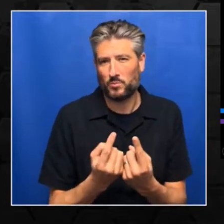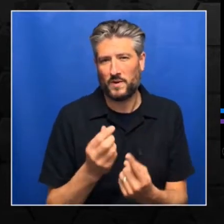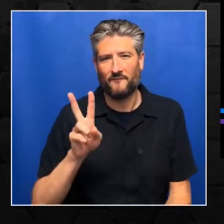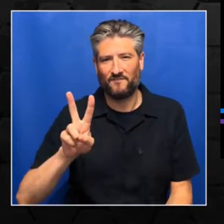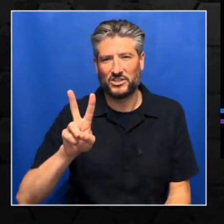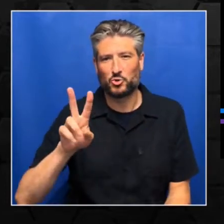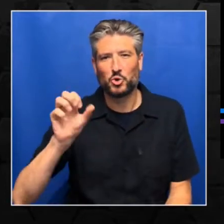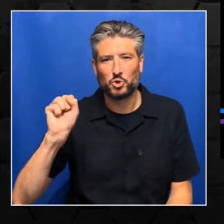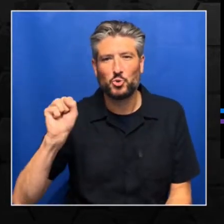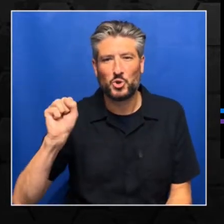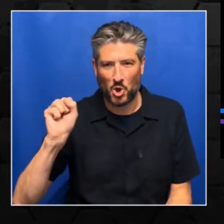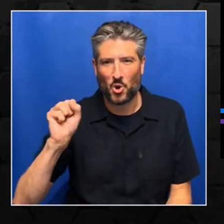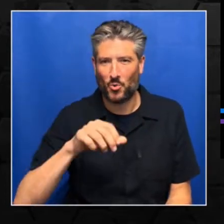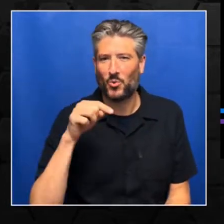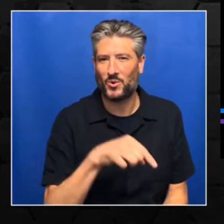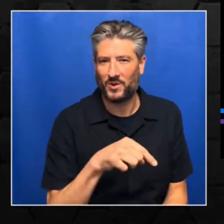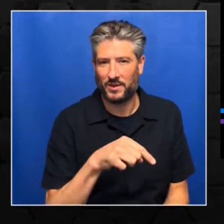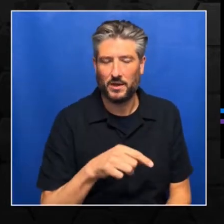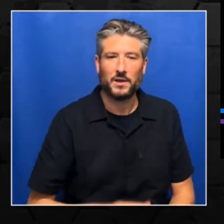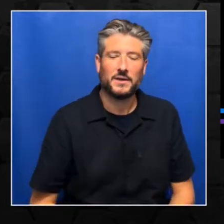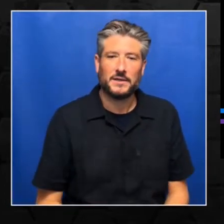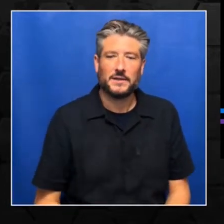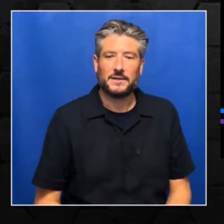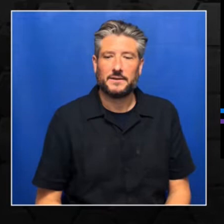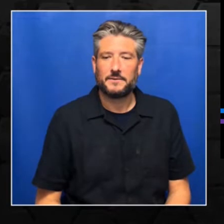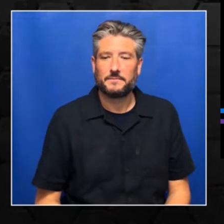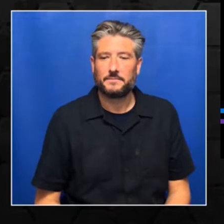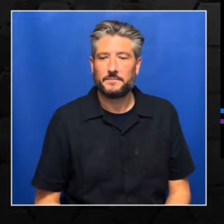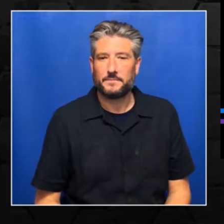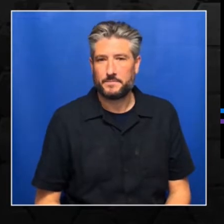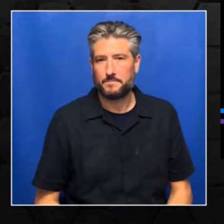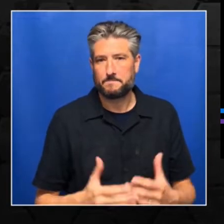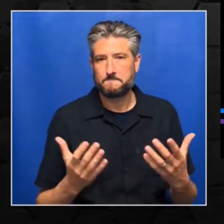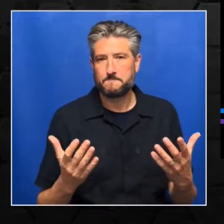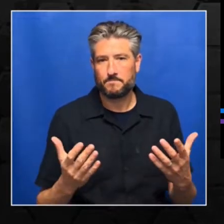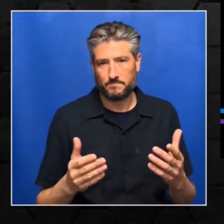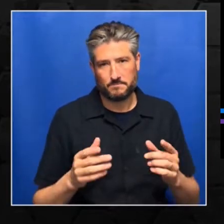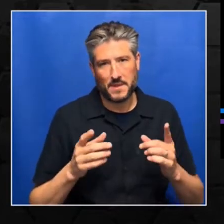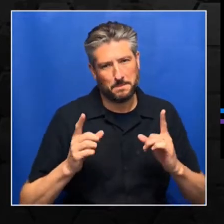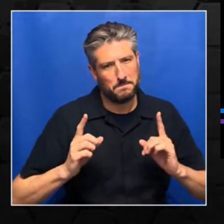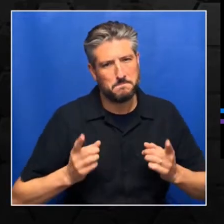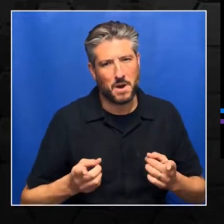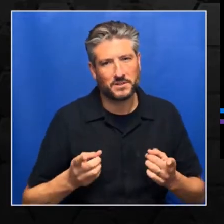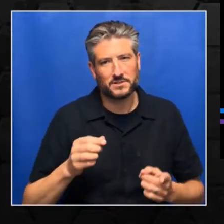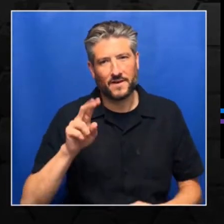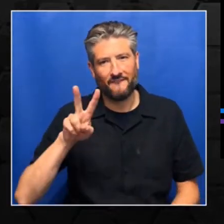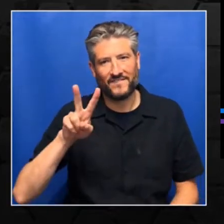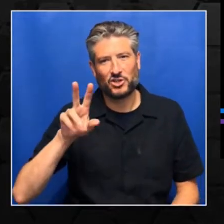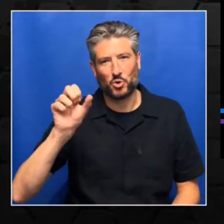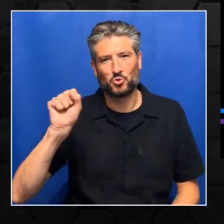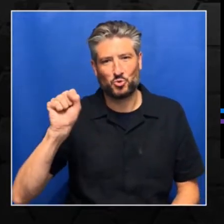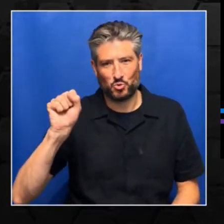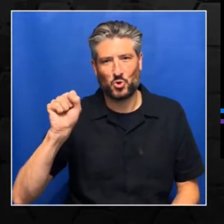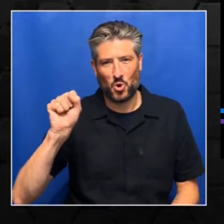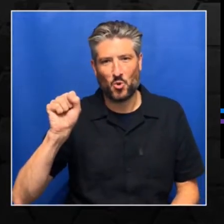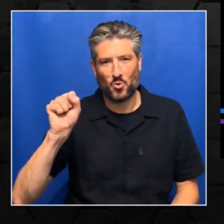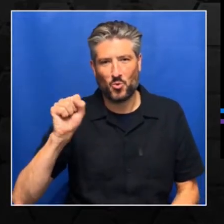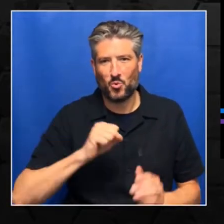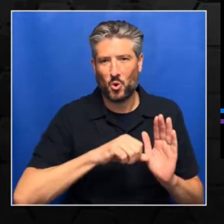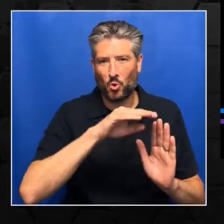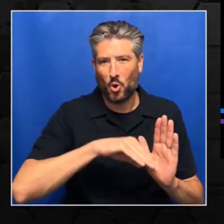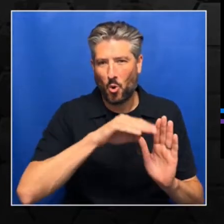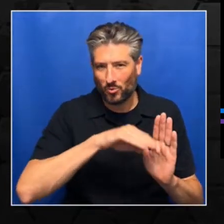this disclaimer that it's within, you have to use Visual Studio Code for you to implement machine